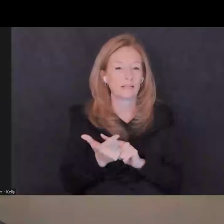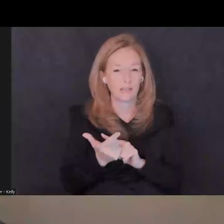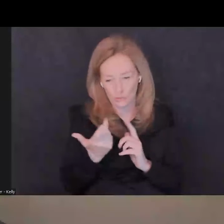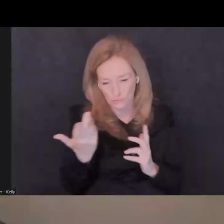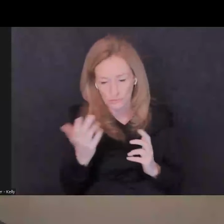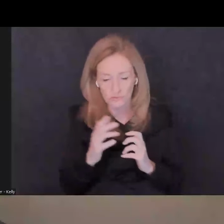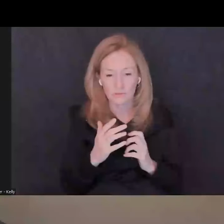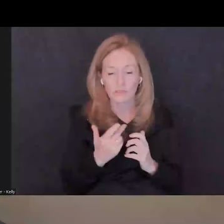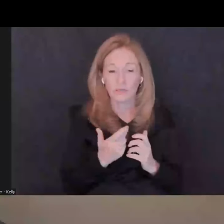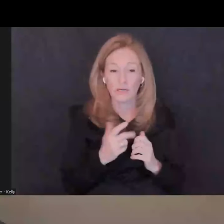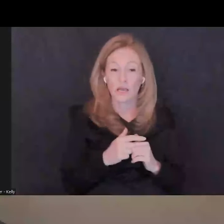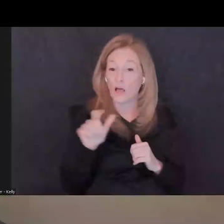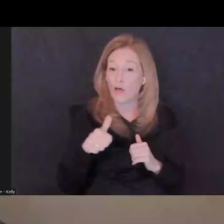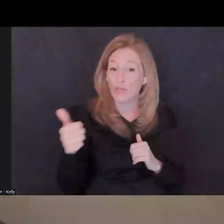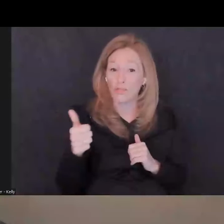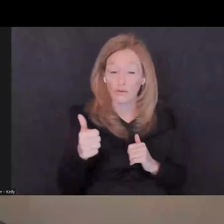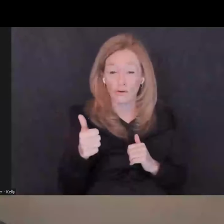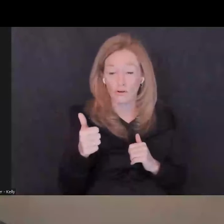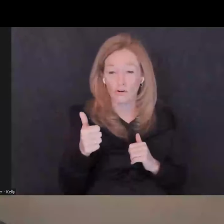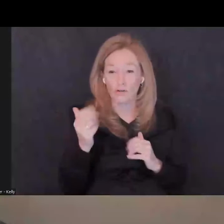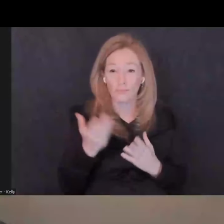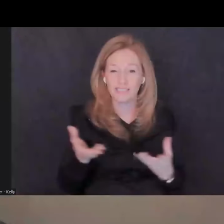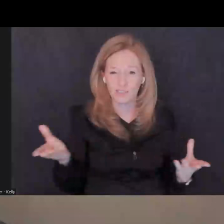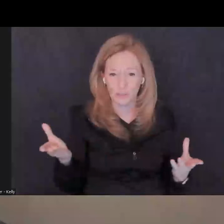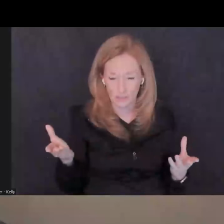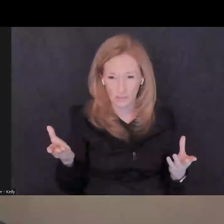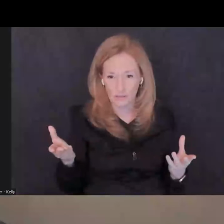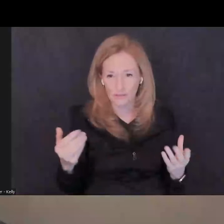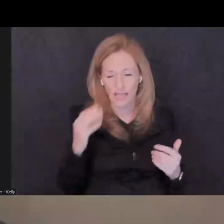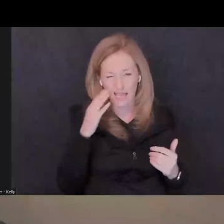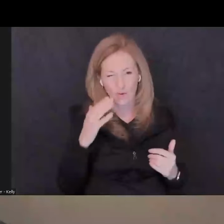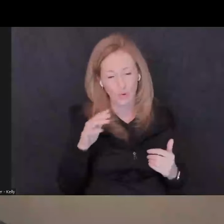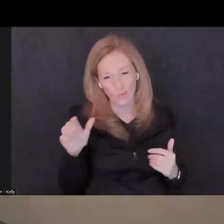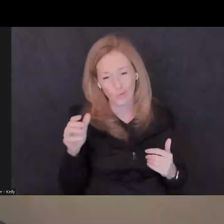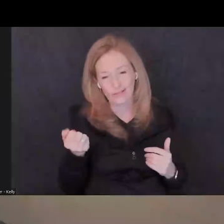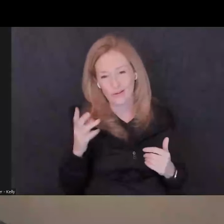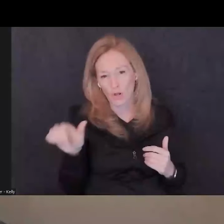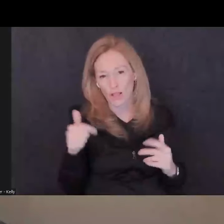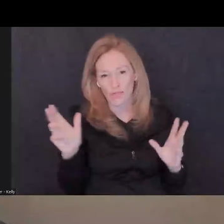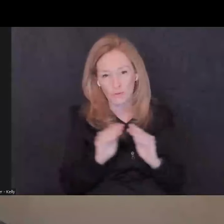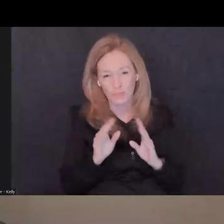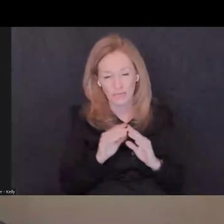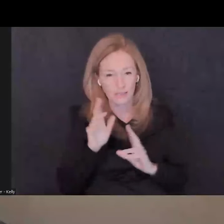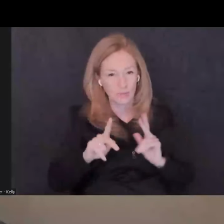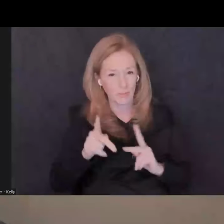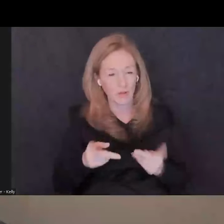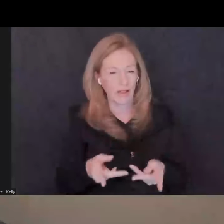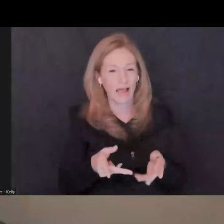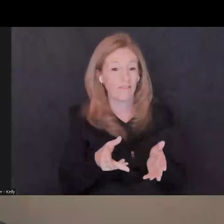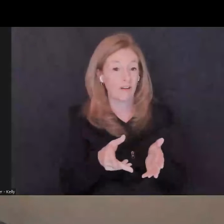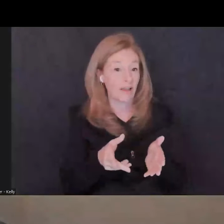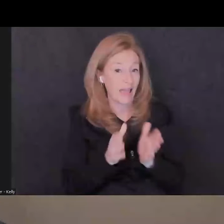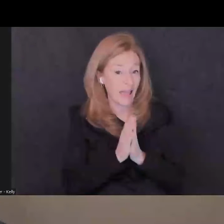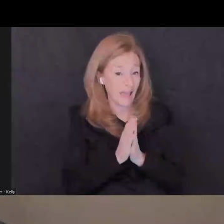other thing with materials, I know that it's come up on several recent crisis jams about people who have put in orders for